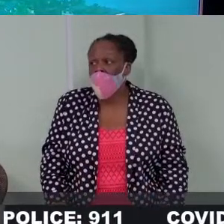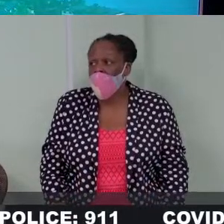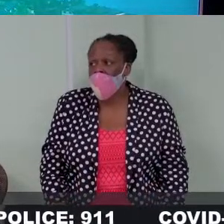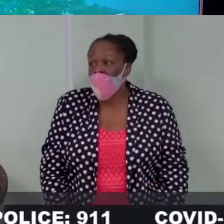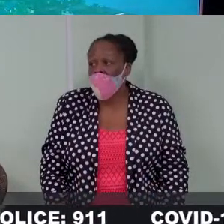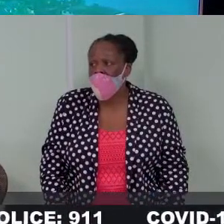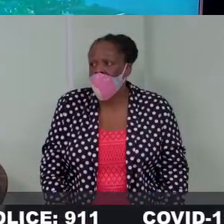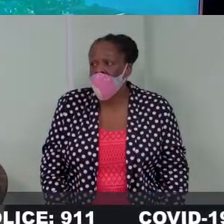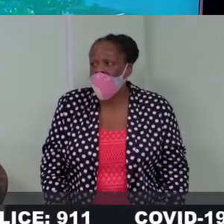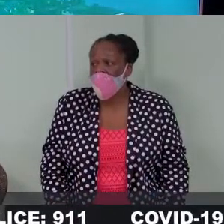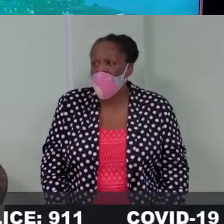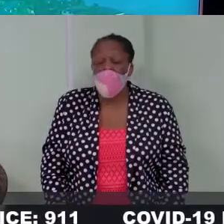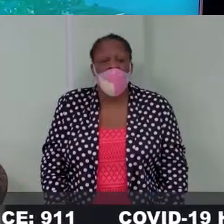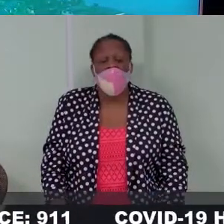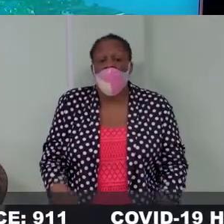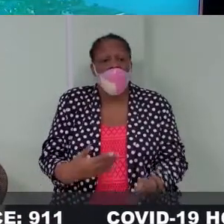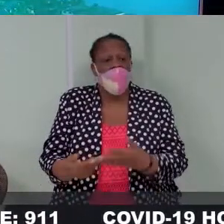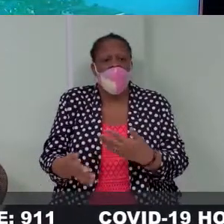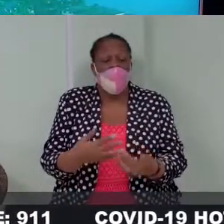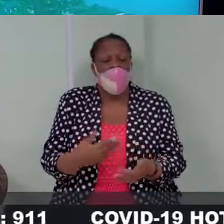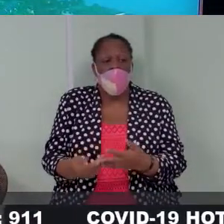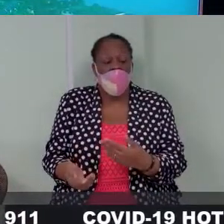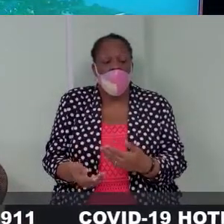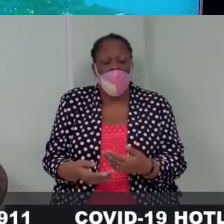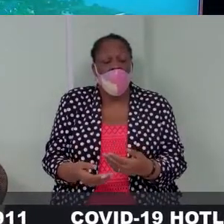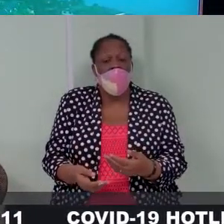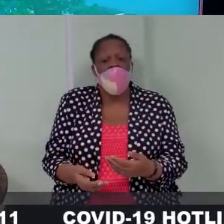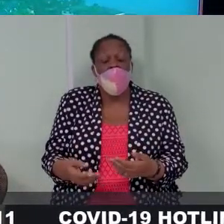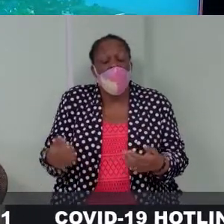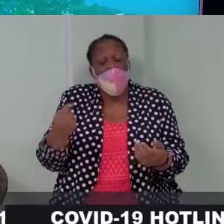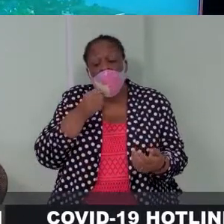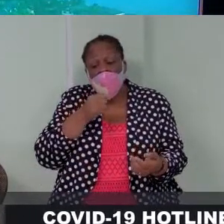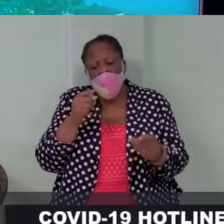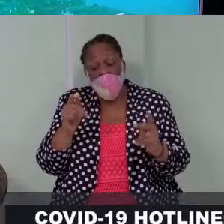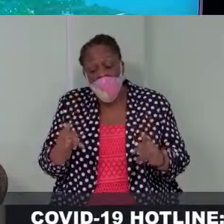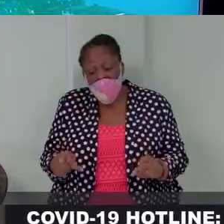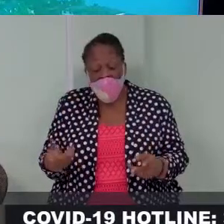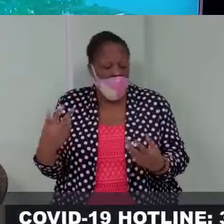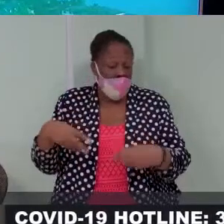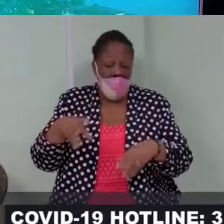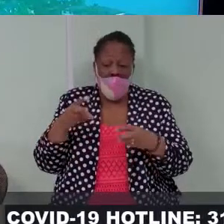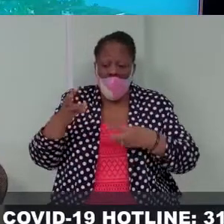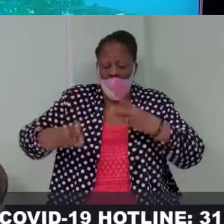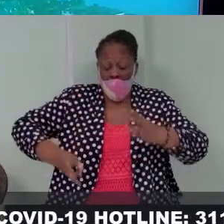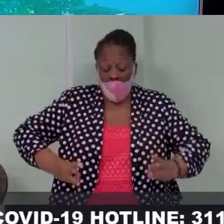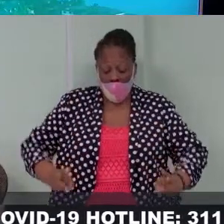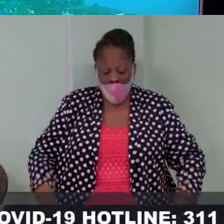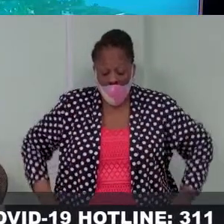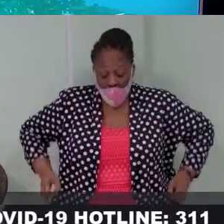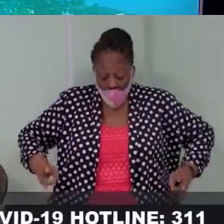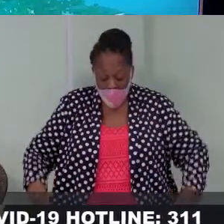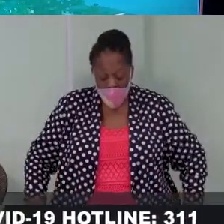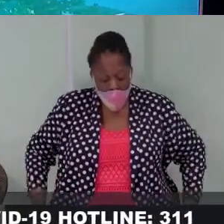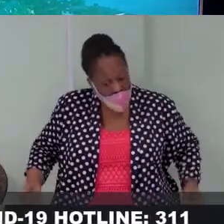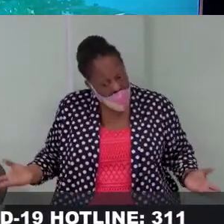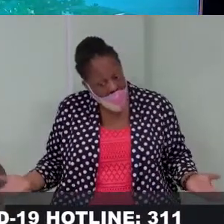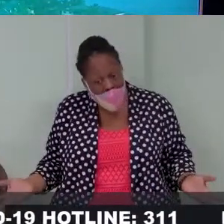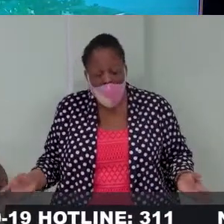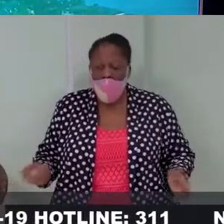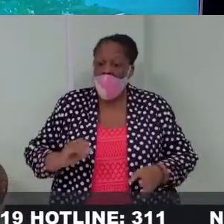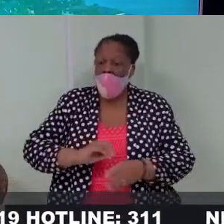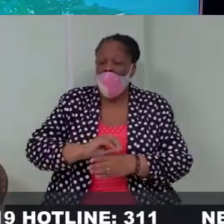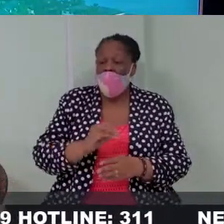even Alzheimer's. Such an individual should really be traveling with an adult. And